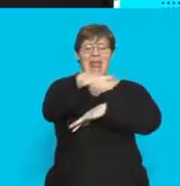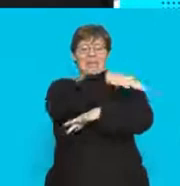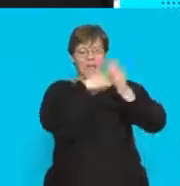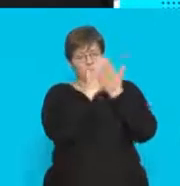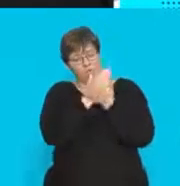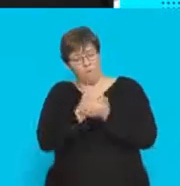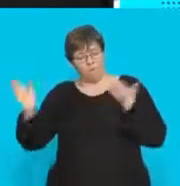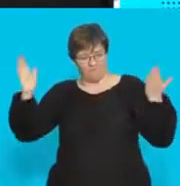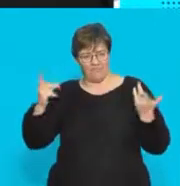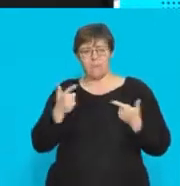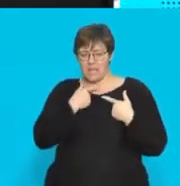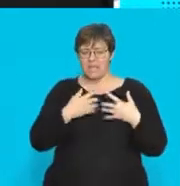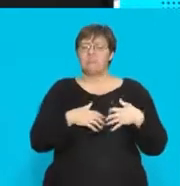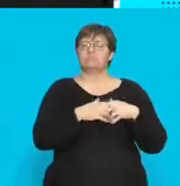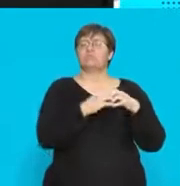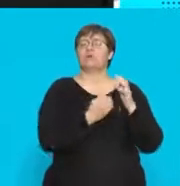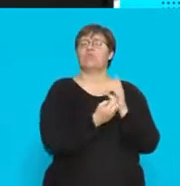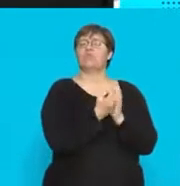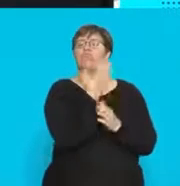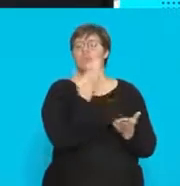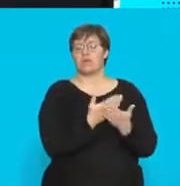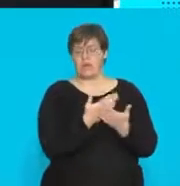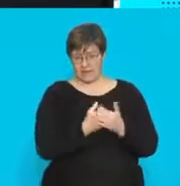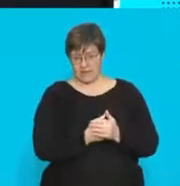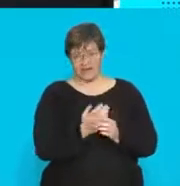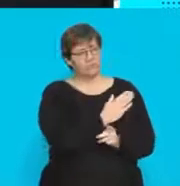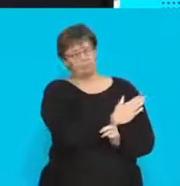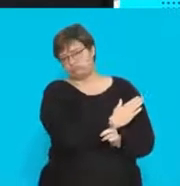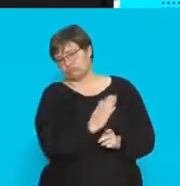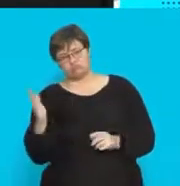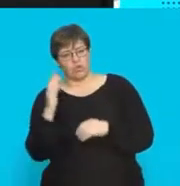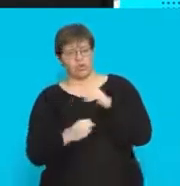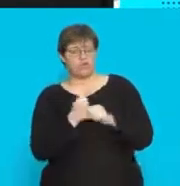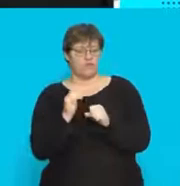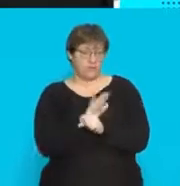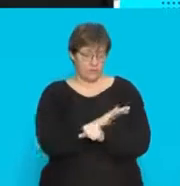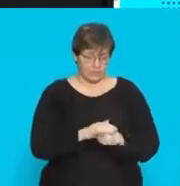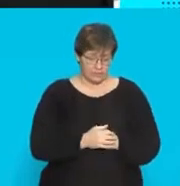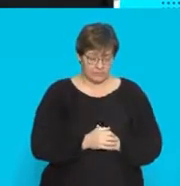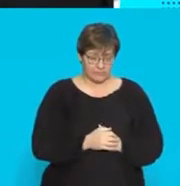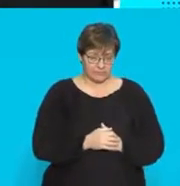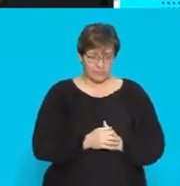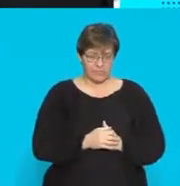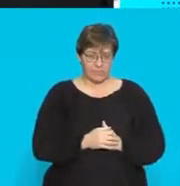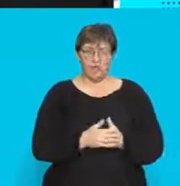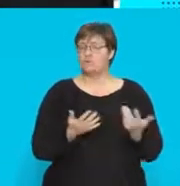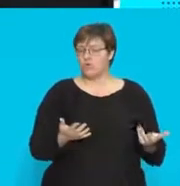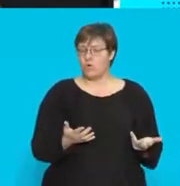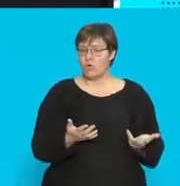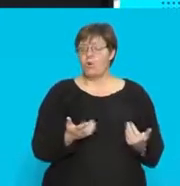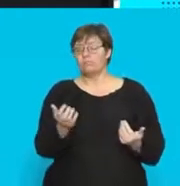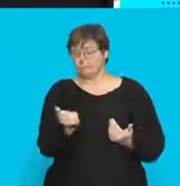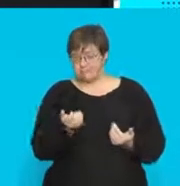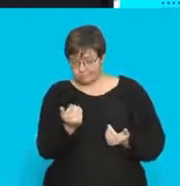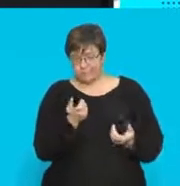environment away, the seasons away, you can actually grow certain things the whole year, right? Seasonal. So you're going to make money